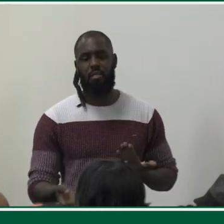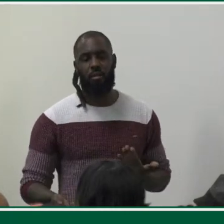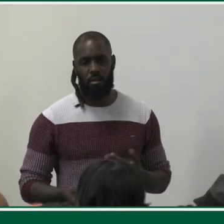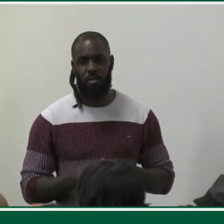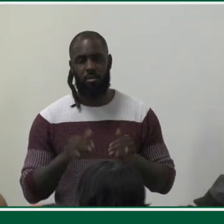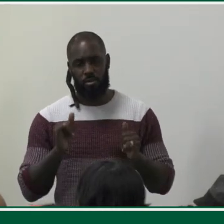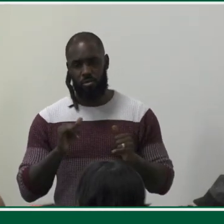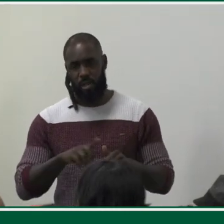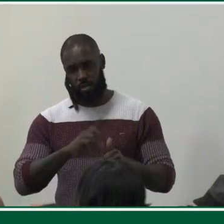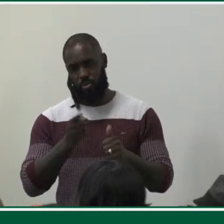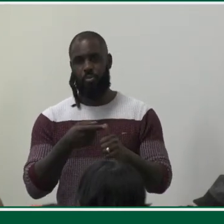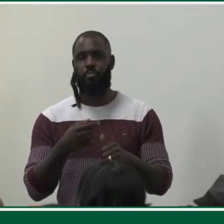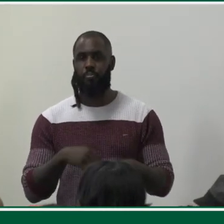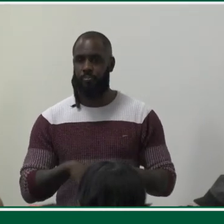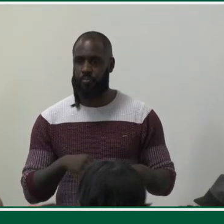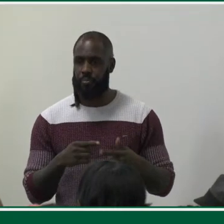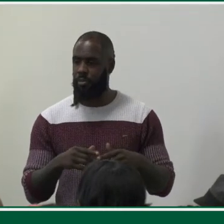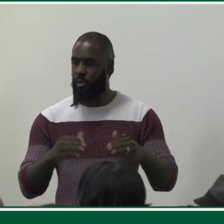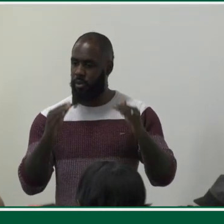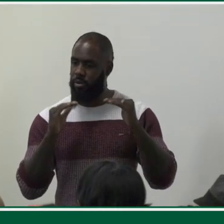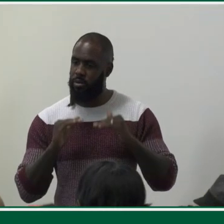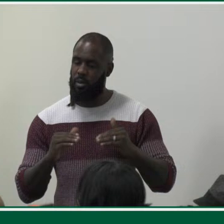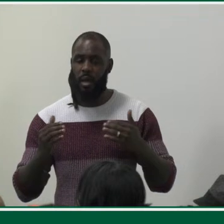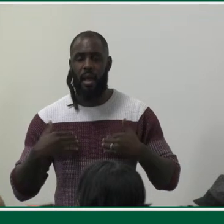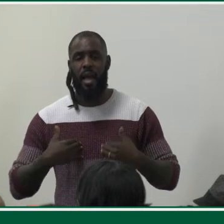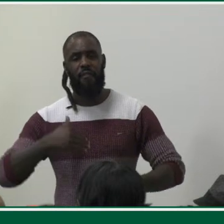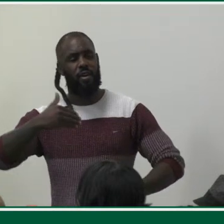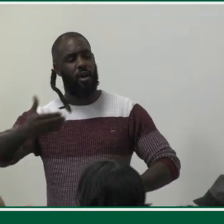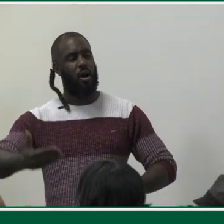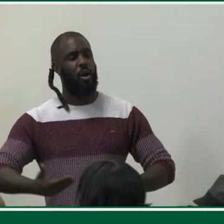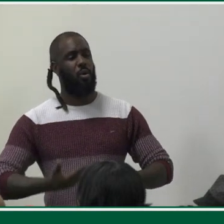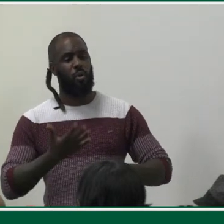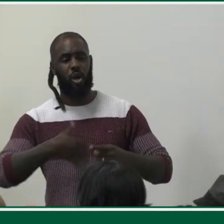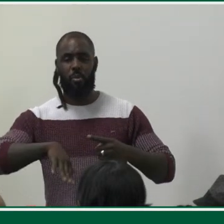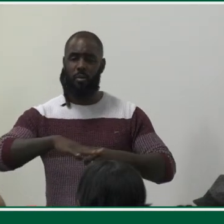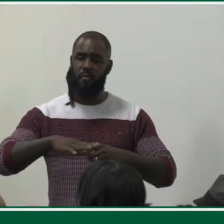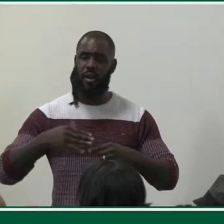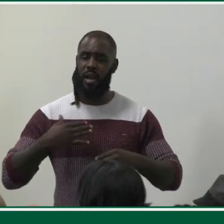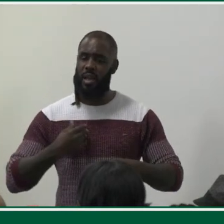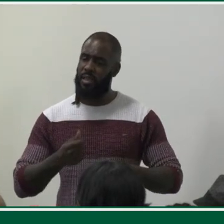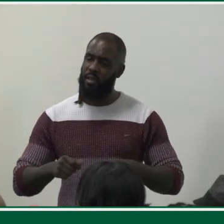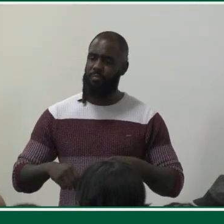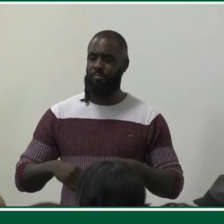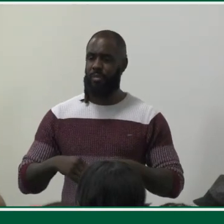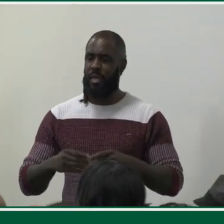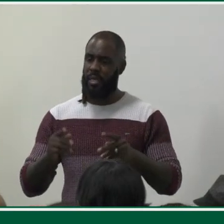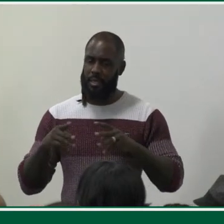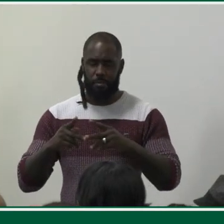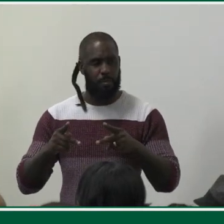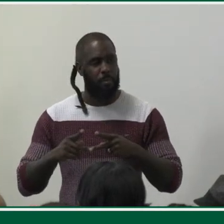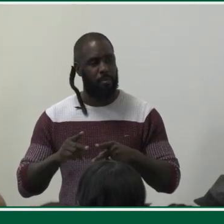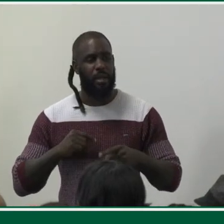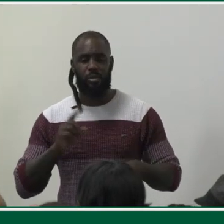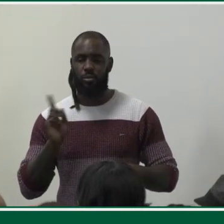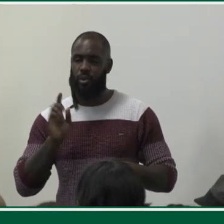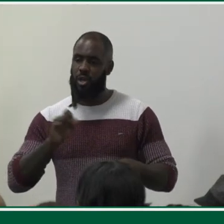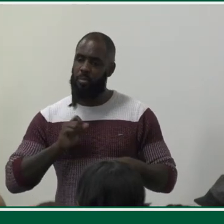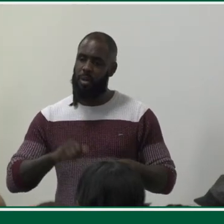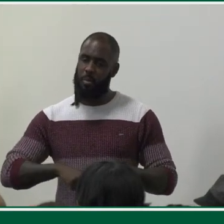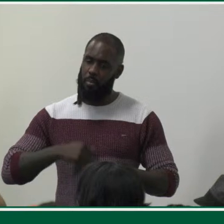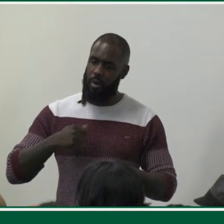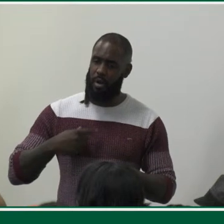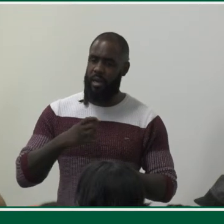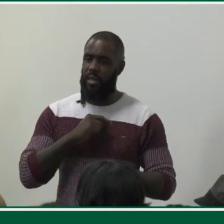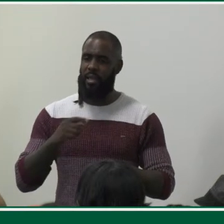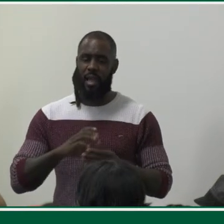as a roadmap. Thinking about creating a welcoming environment with affirming spaces. Developing and implementing inclusive curriculum